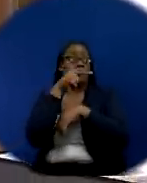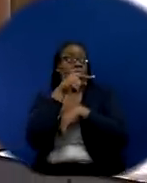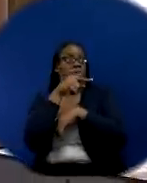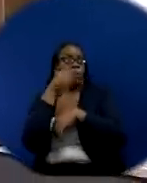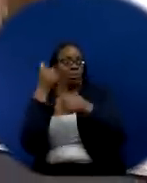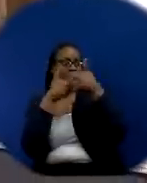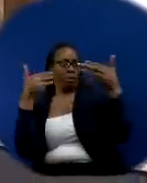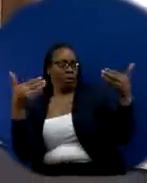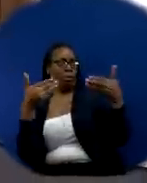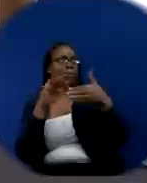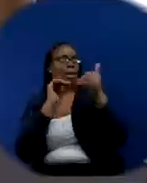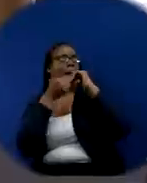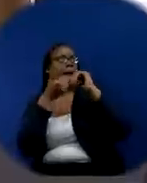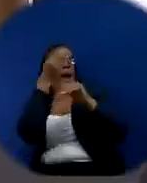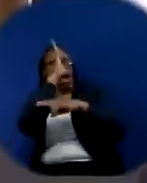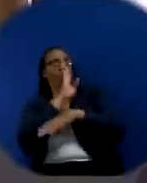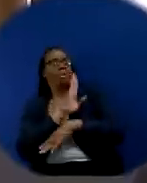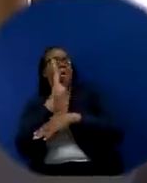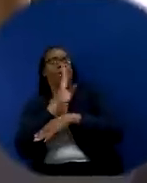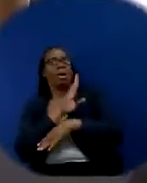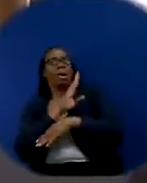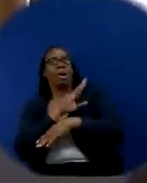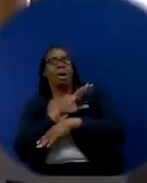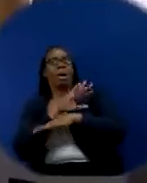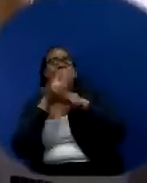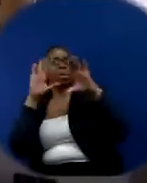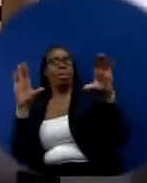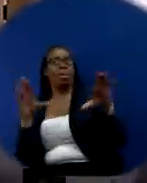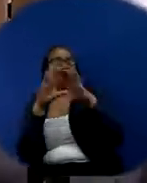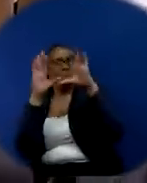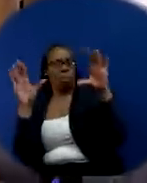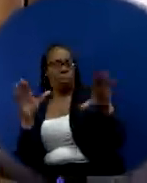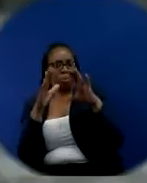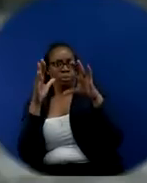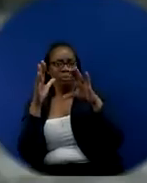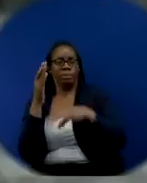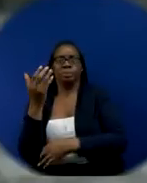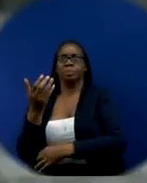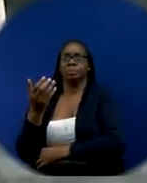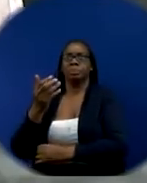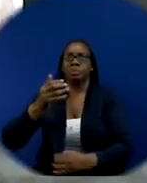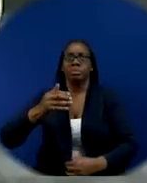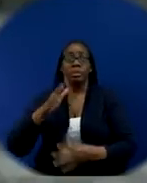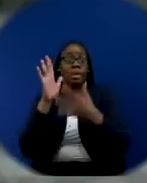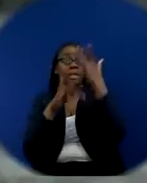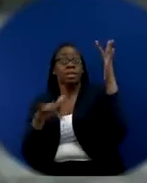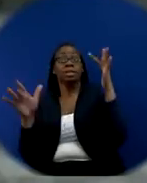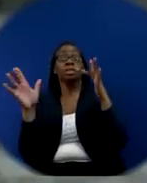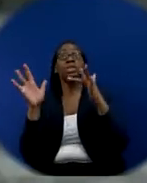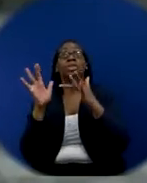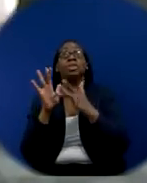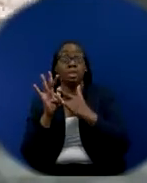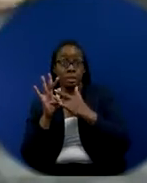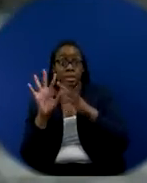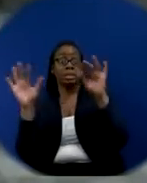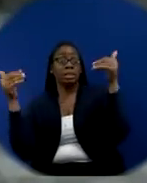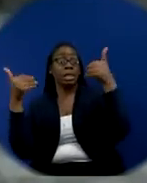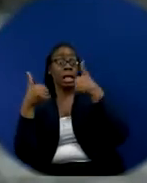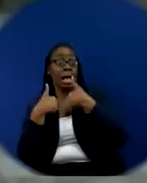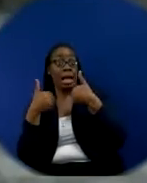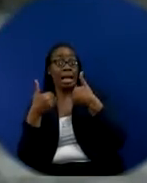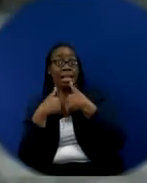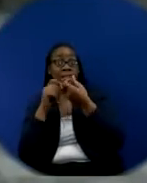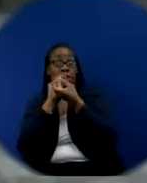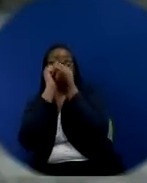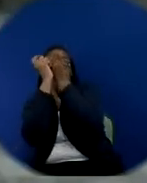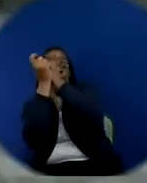about how God operated. And on this day, Jesus has to radically